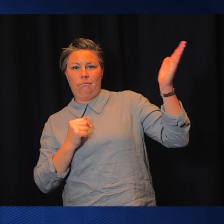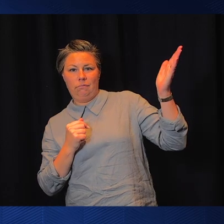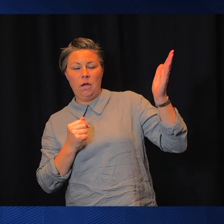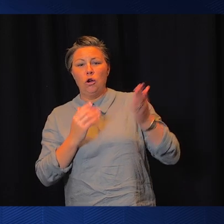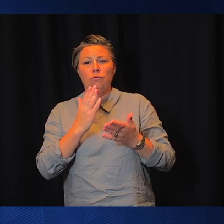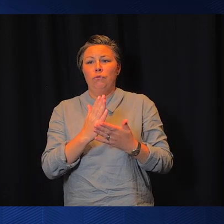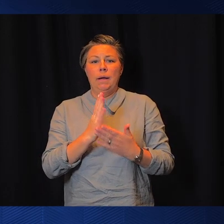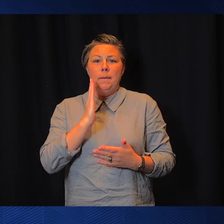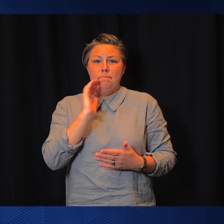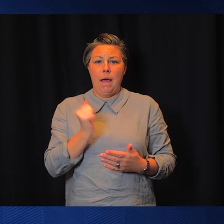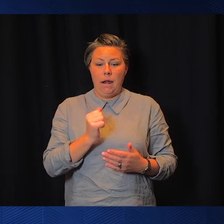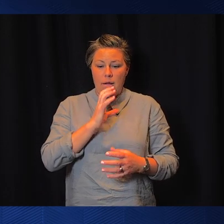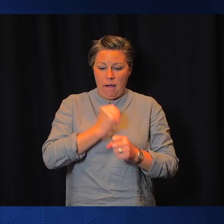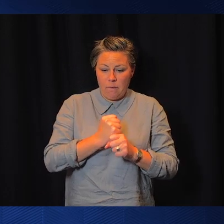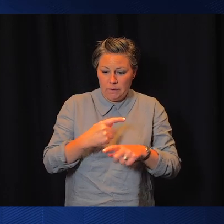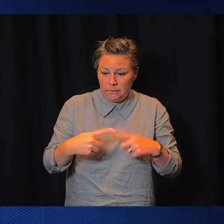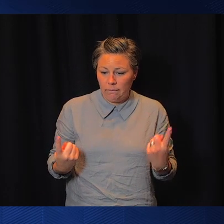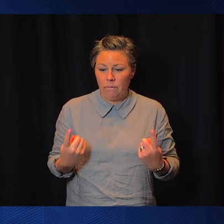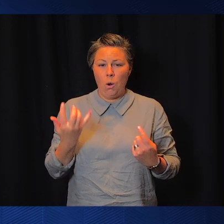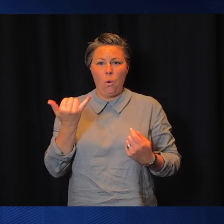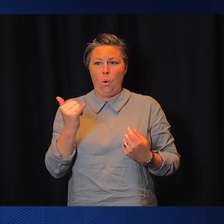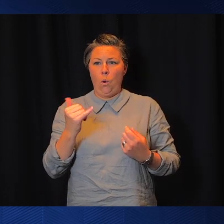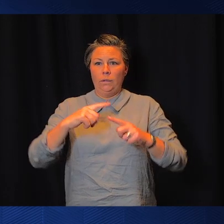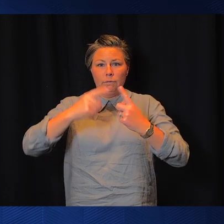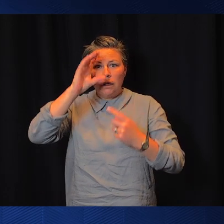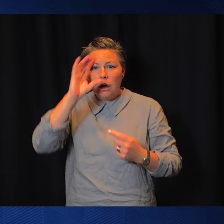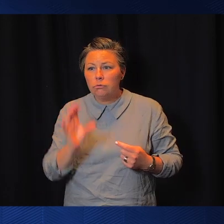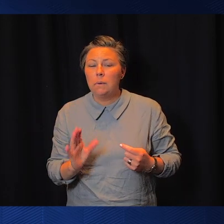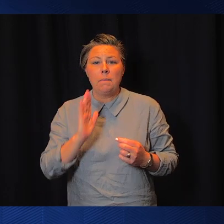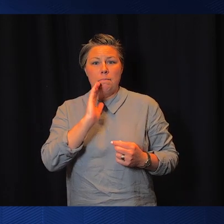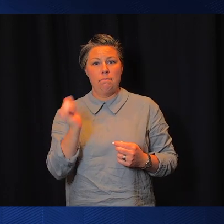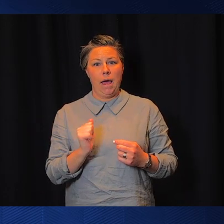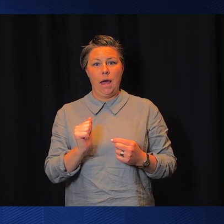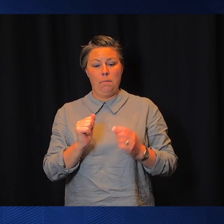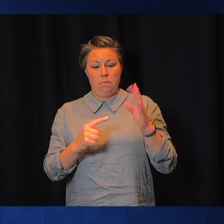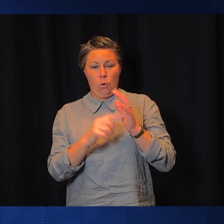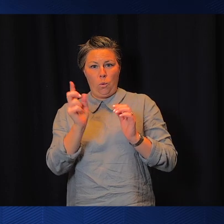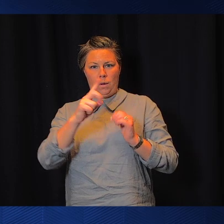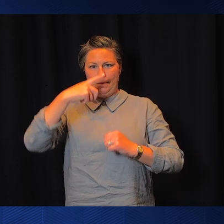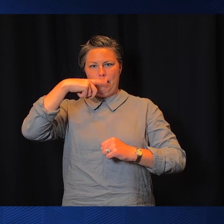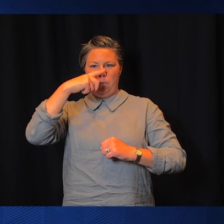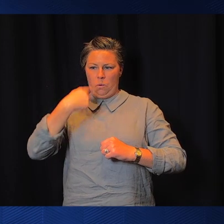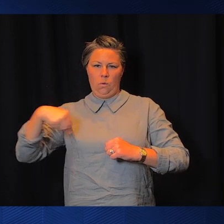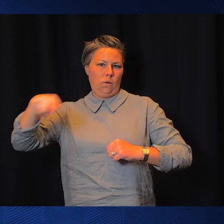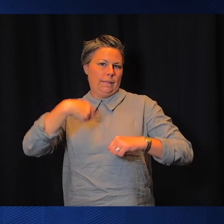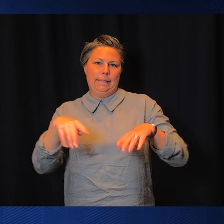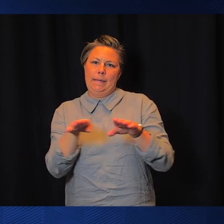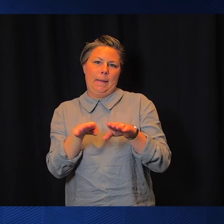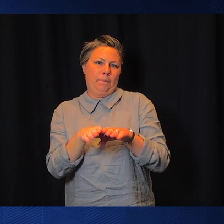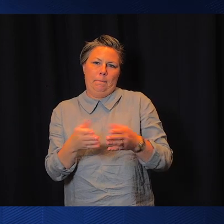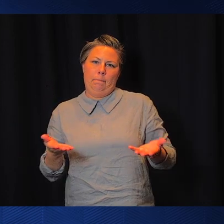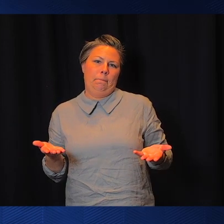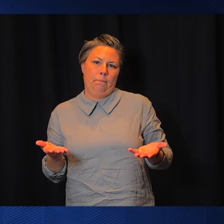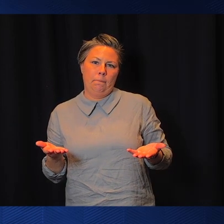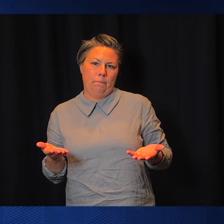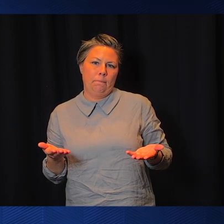matter whether you are in a structure, a political structure that should not define who we are